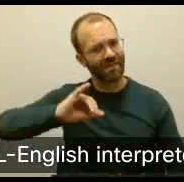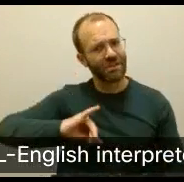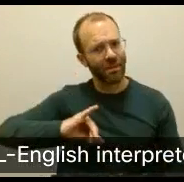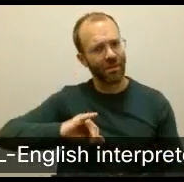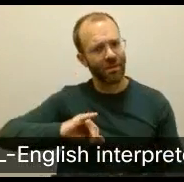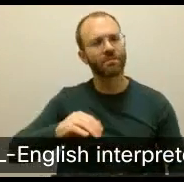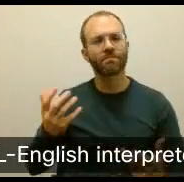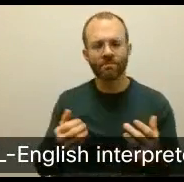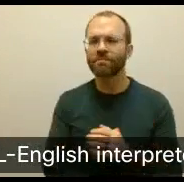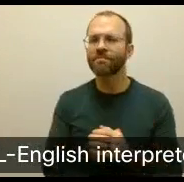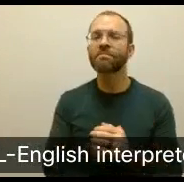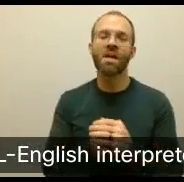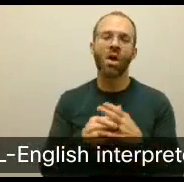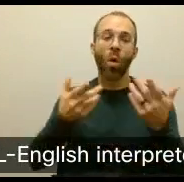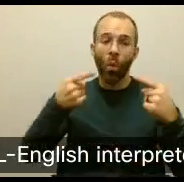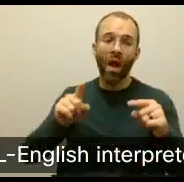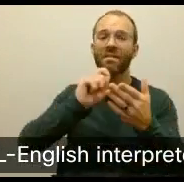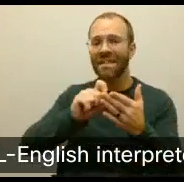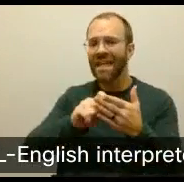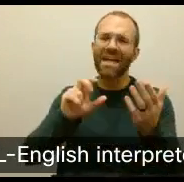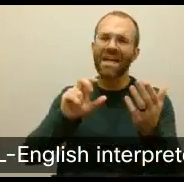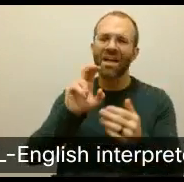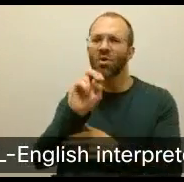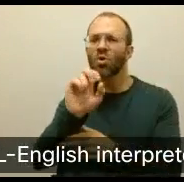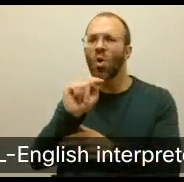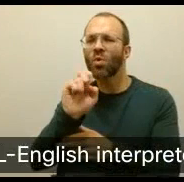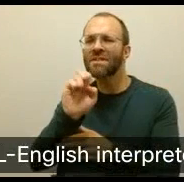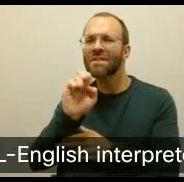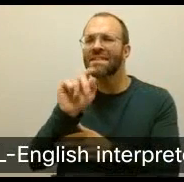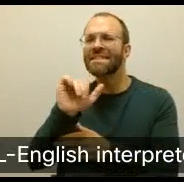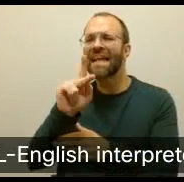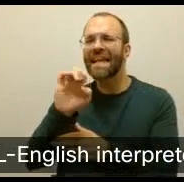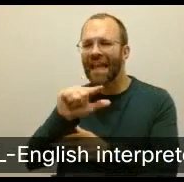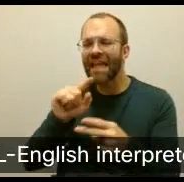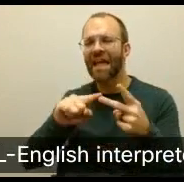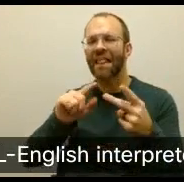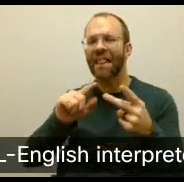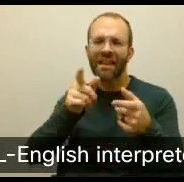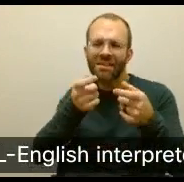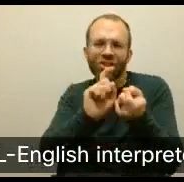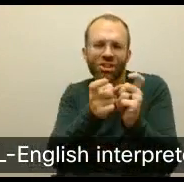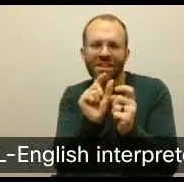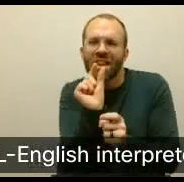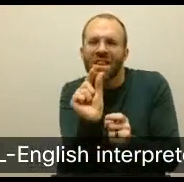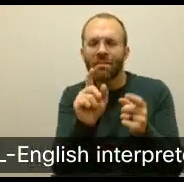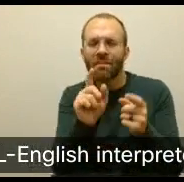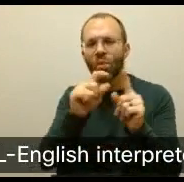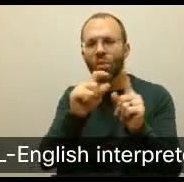While taking notes has become while note-taking. So there's a very minor attempt at putting this into one's own words.